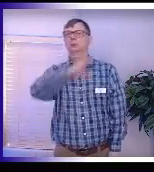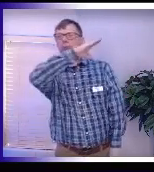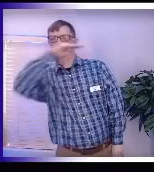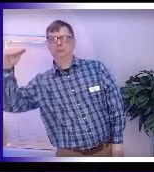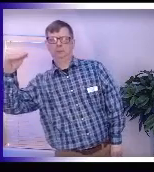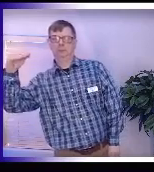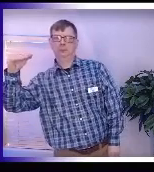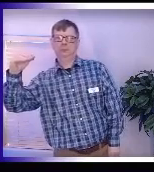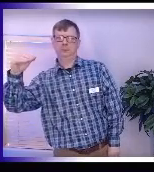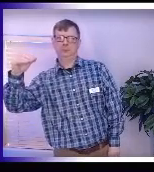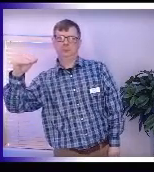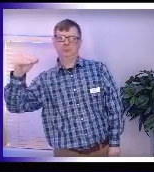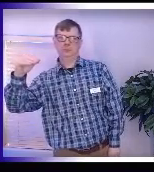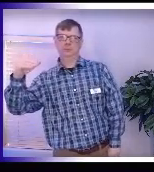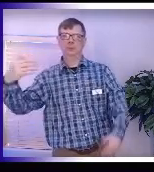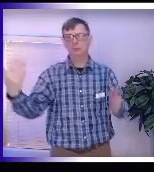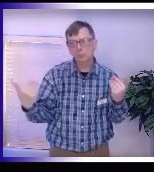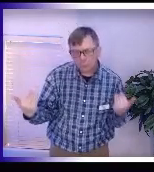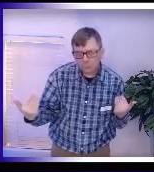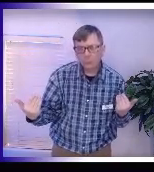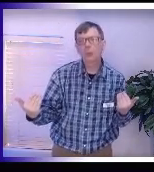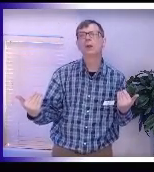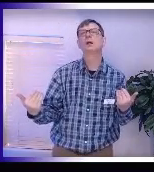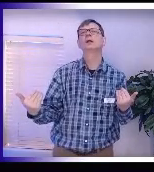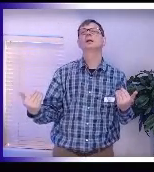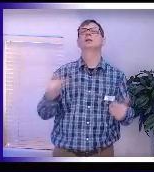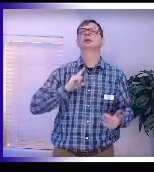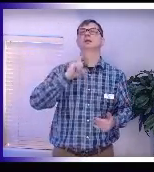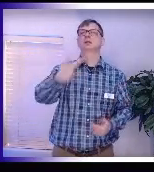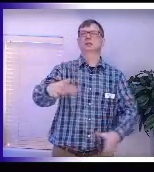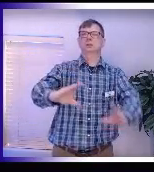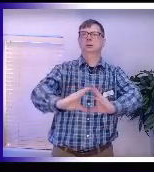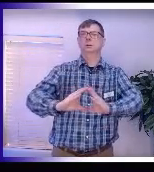And what is the gift?